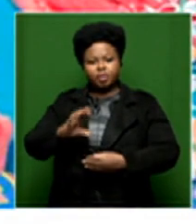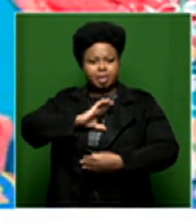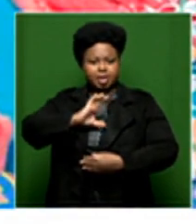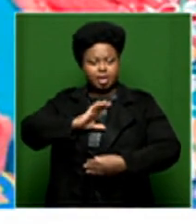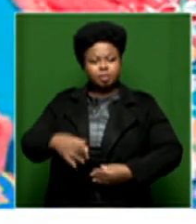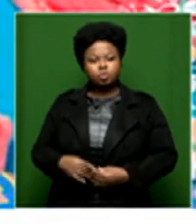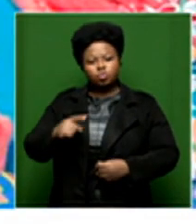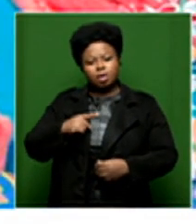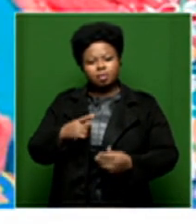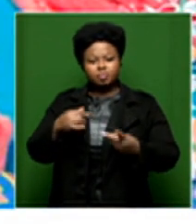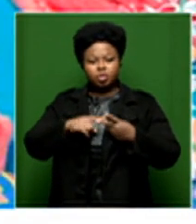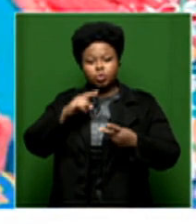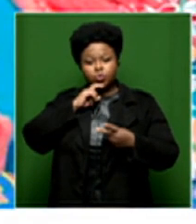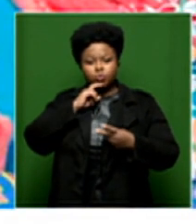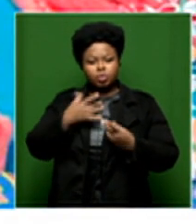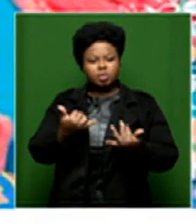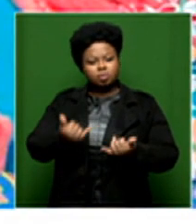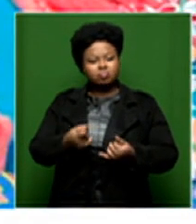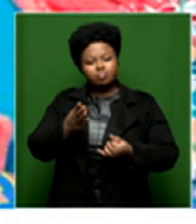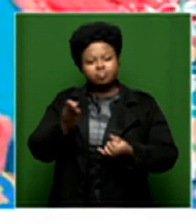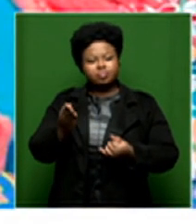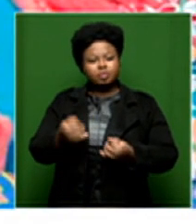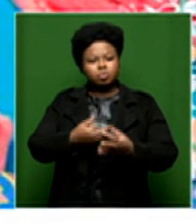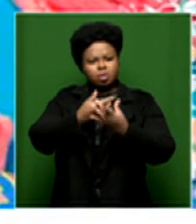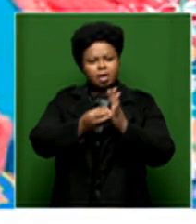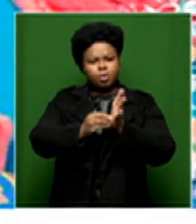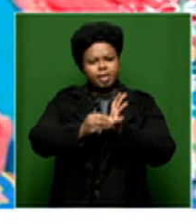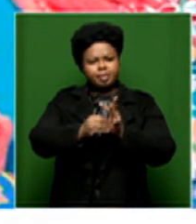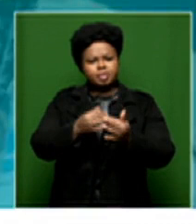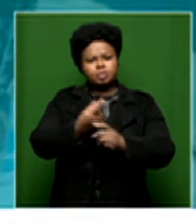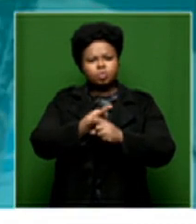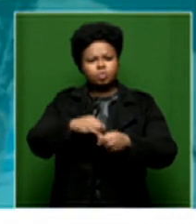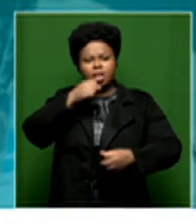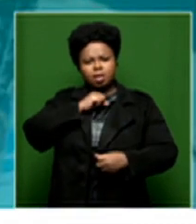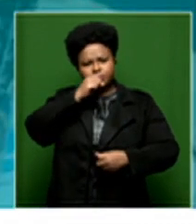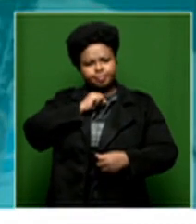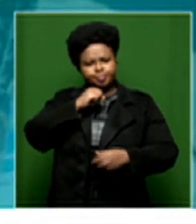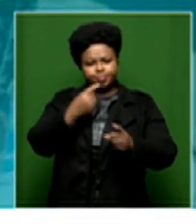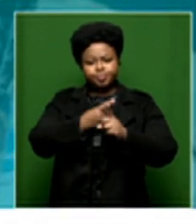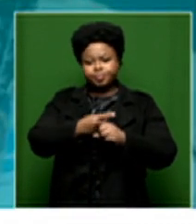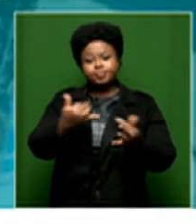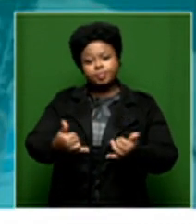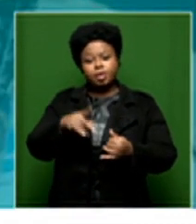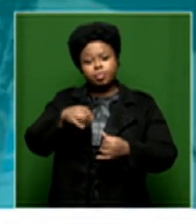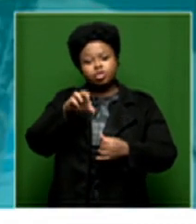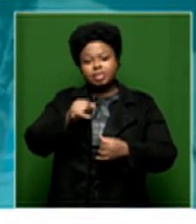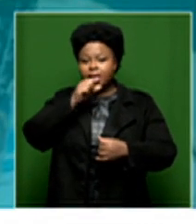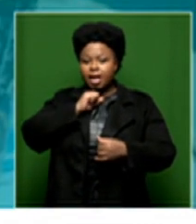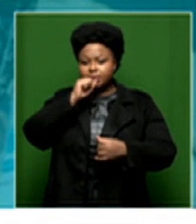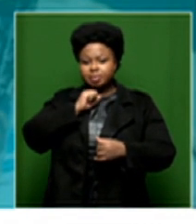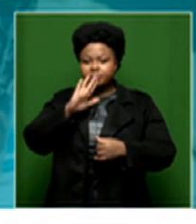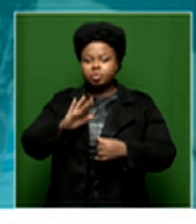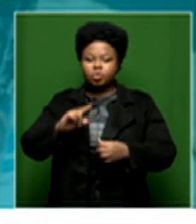clients. Using cannabis, they have created a range of infused ice creams and sorbets. At Phiri Hice Cream, they